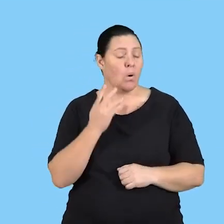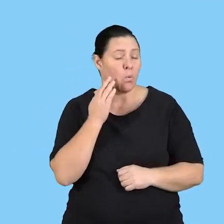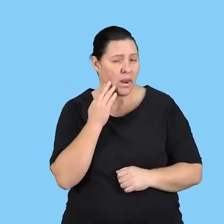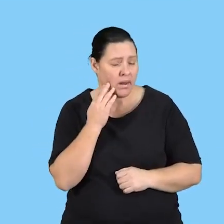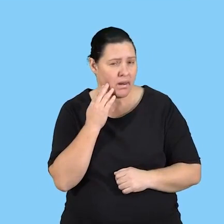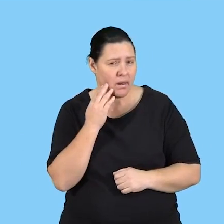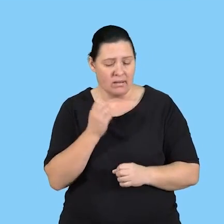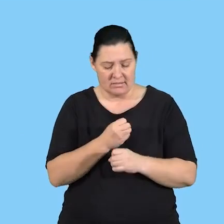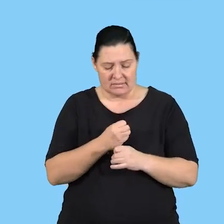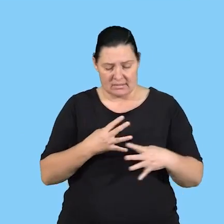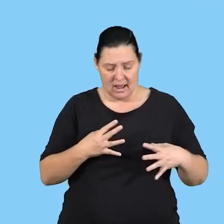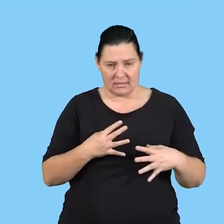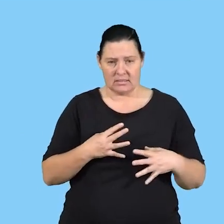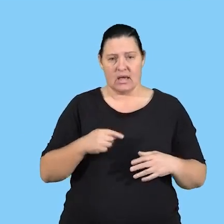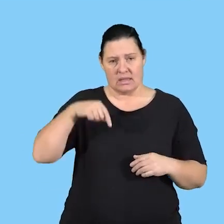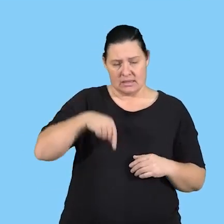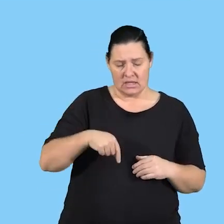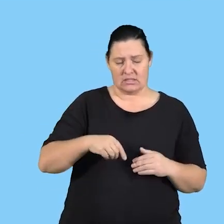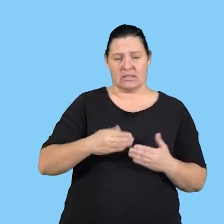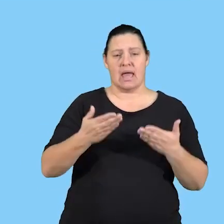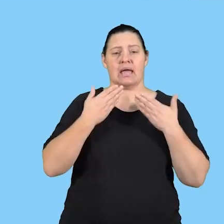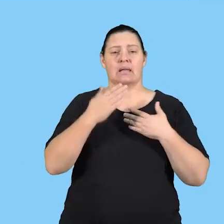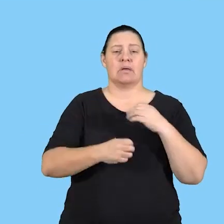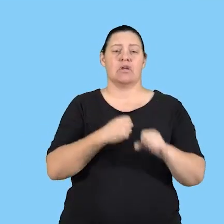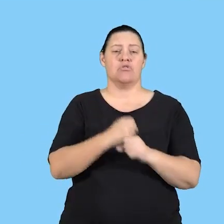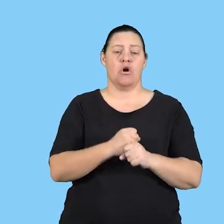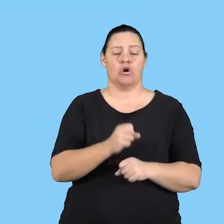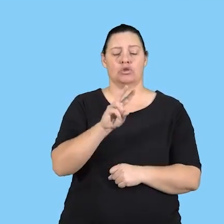the beginning of this academic year